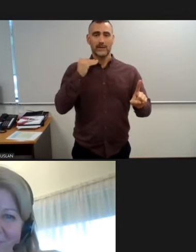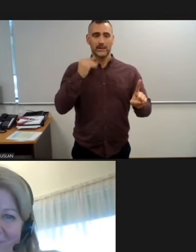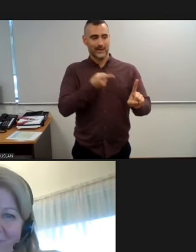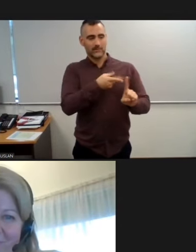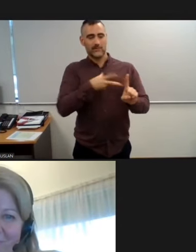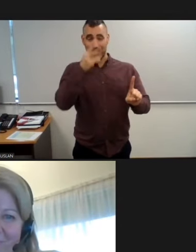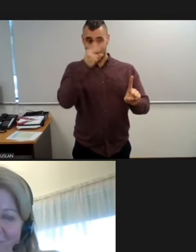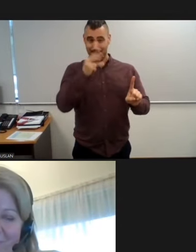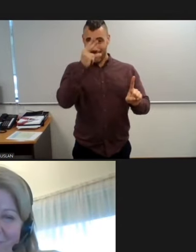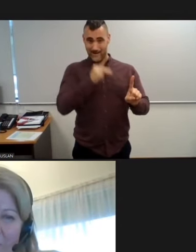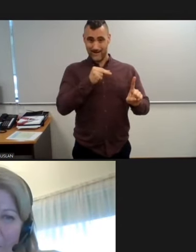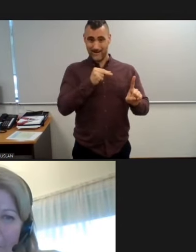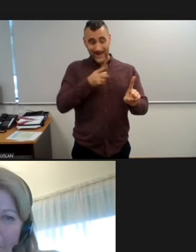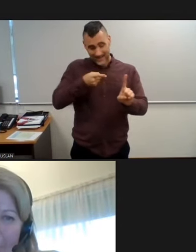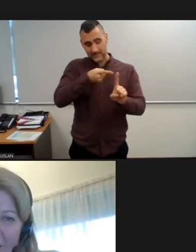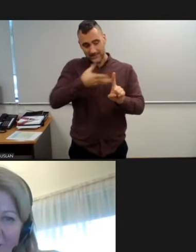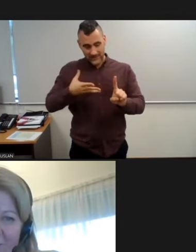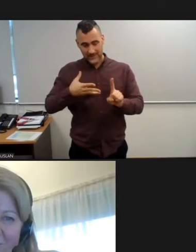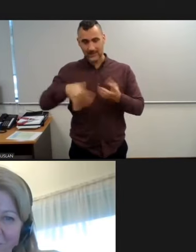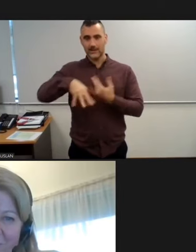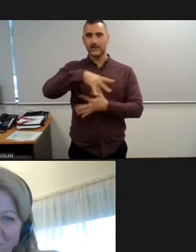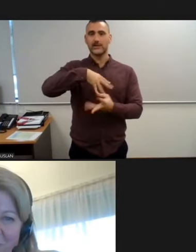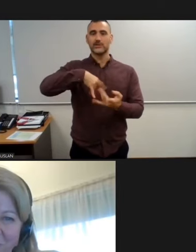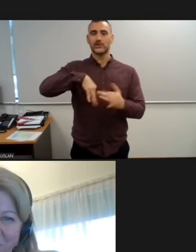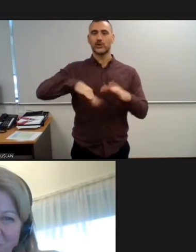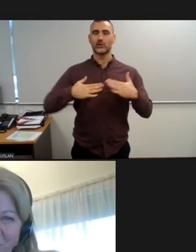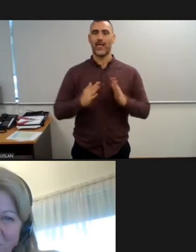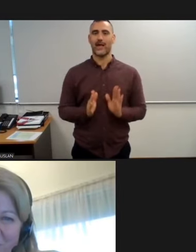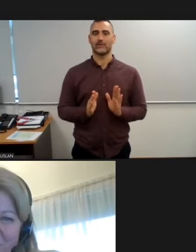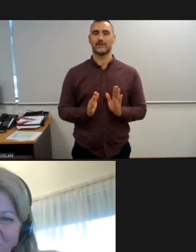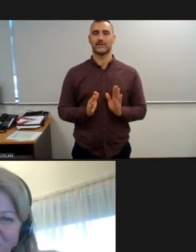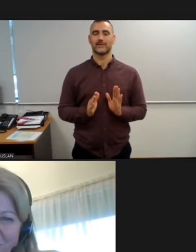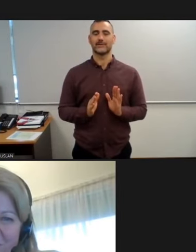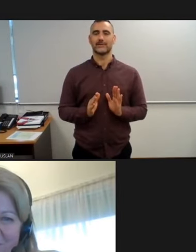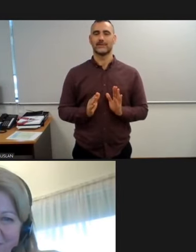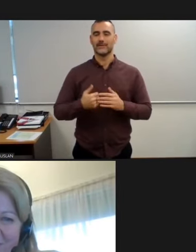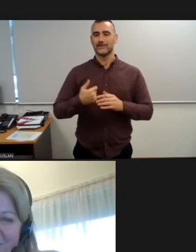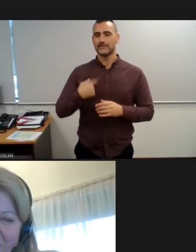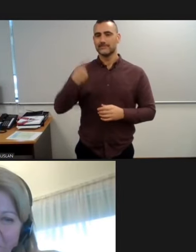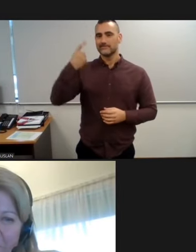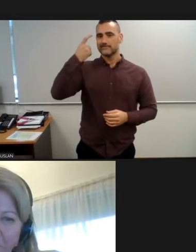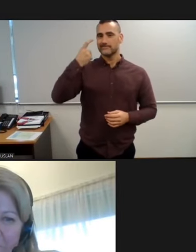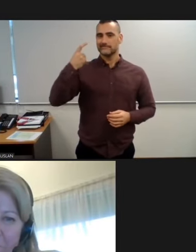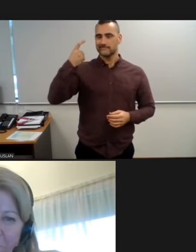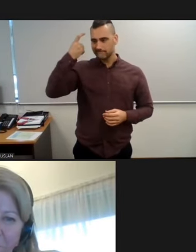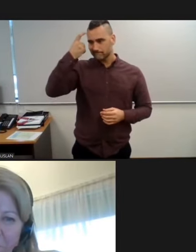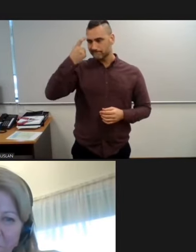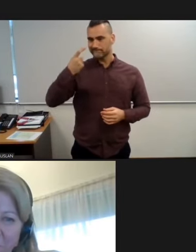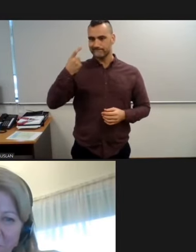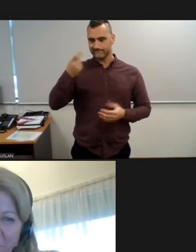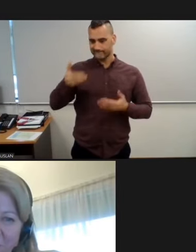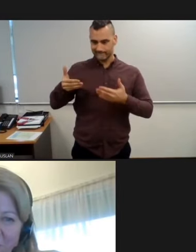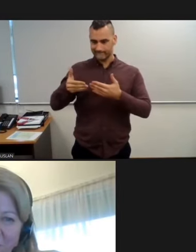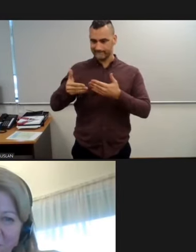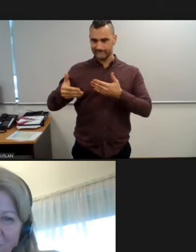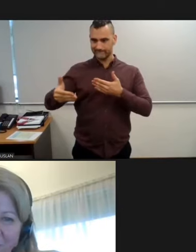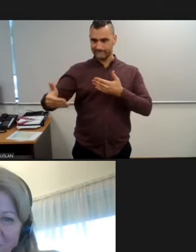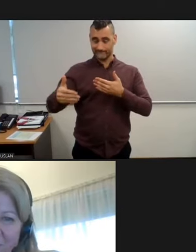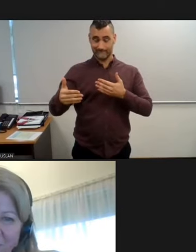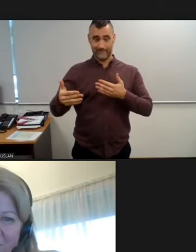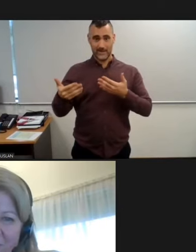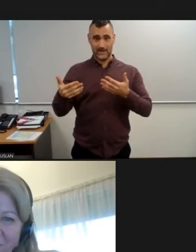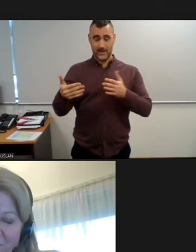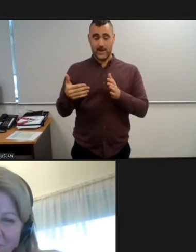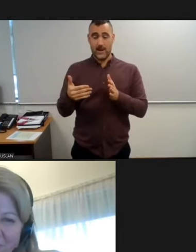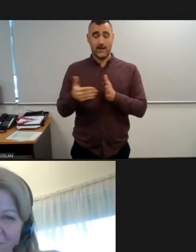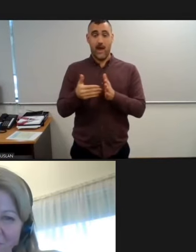housing. We know, and I'm not sure if you're able to comment on it freely or not, Sherry, but, you know, we just know that this is a really amazing opportunity for us